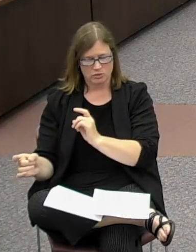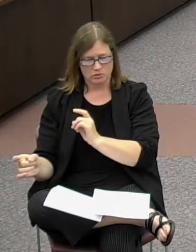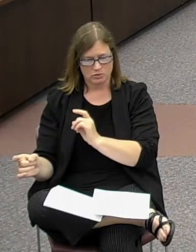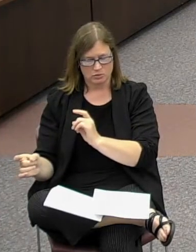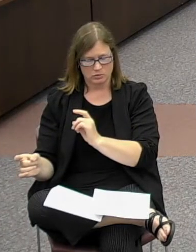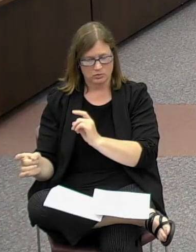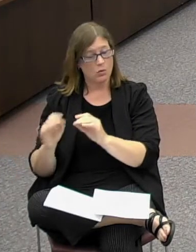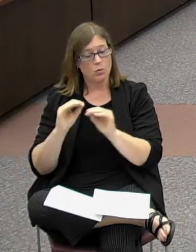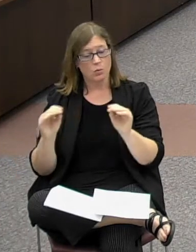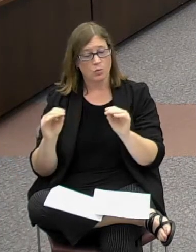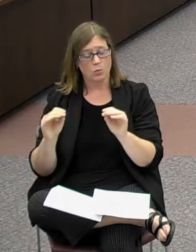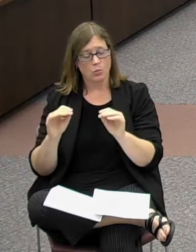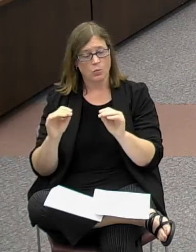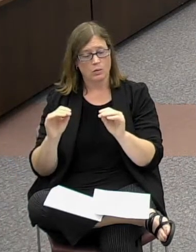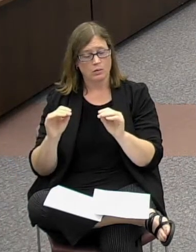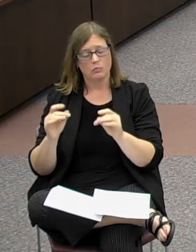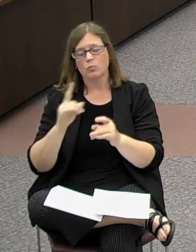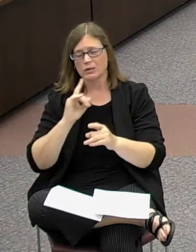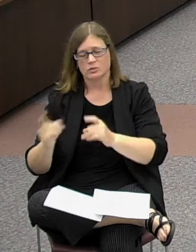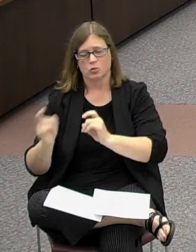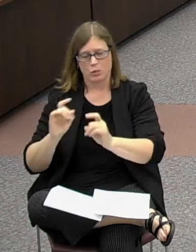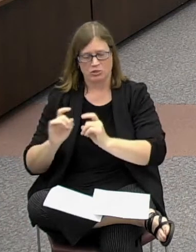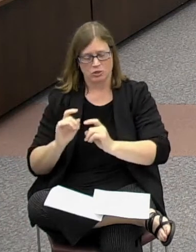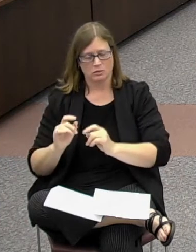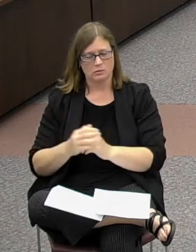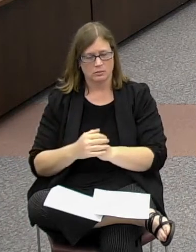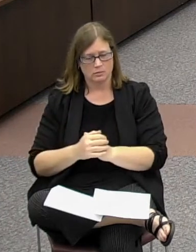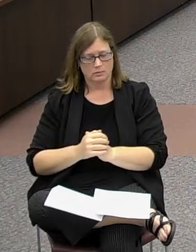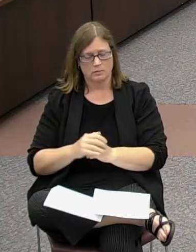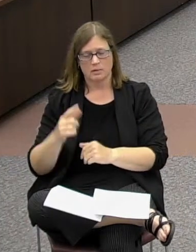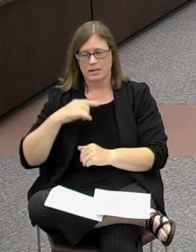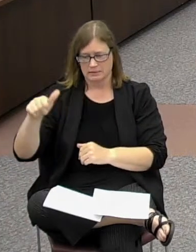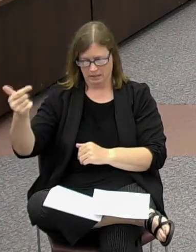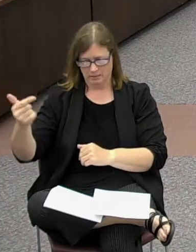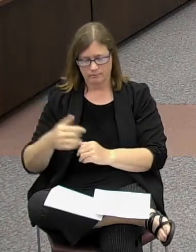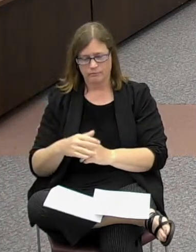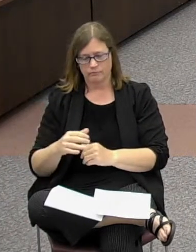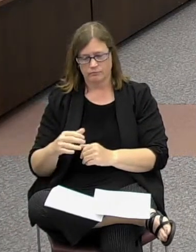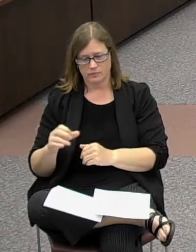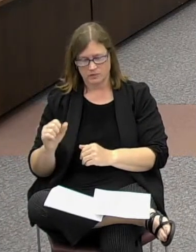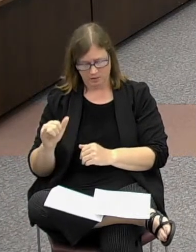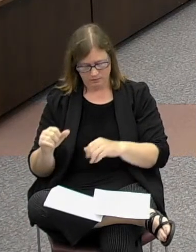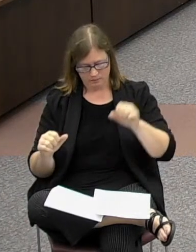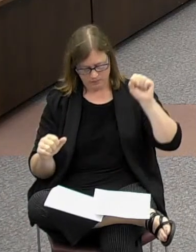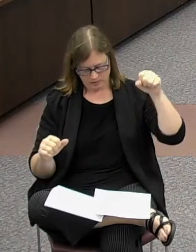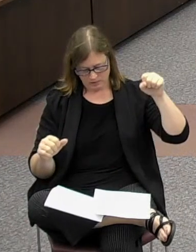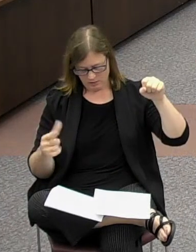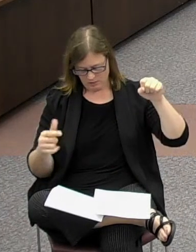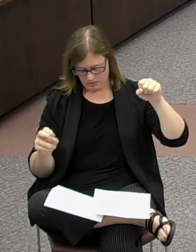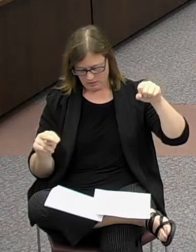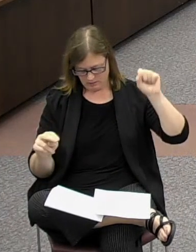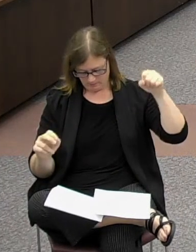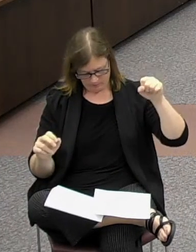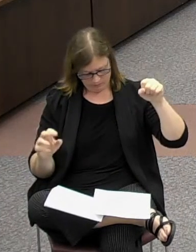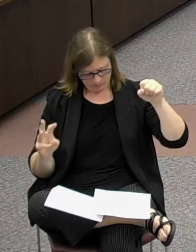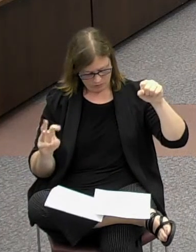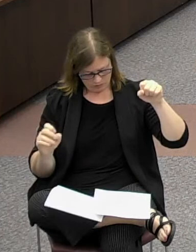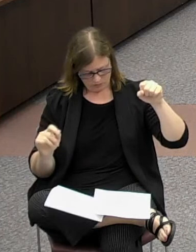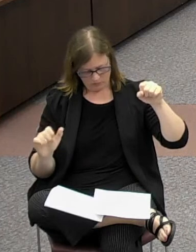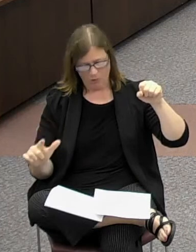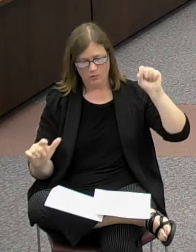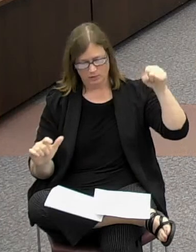There are no questions. There'll be my motion. Second. Rob's motion and Barb's second. Charlie? Ms. Zine? Yes. Ms. Gillon? Yes. Mr. Westfall?